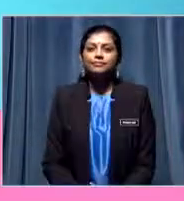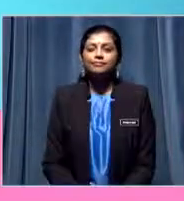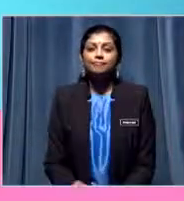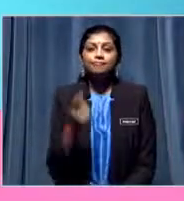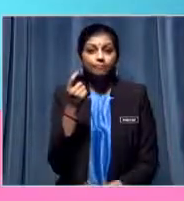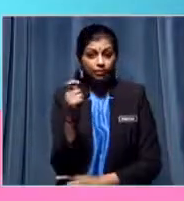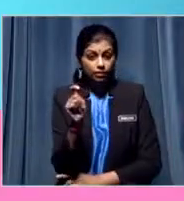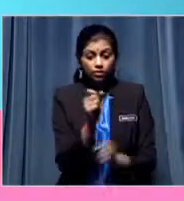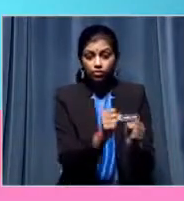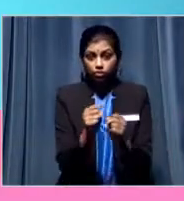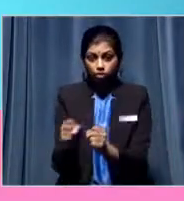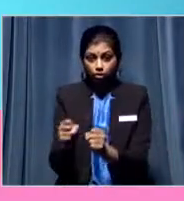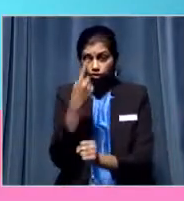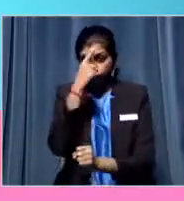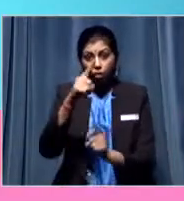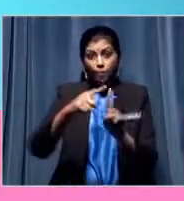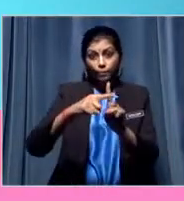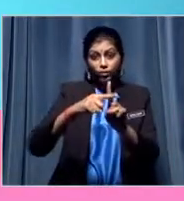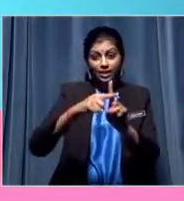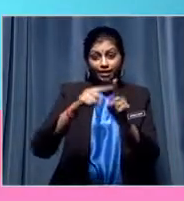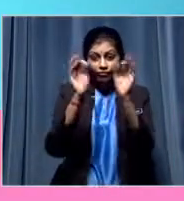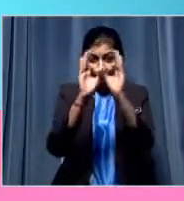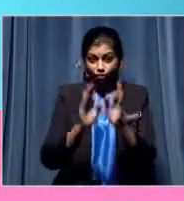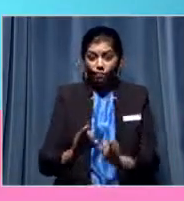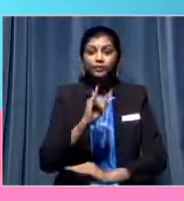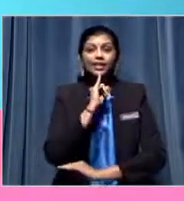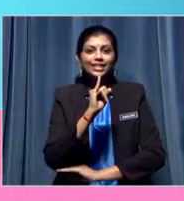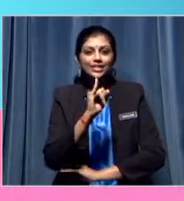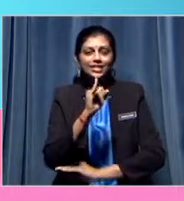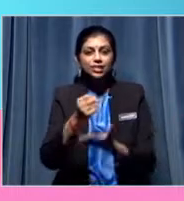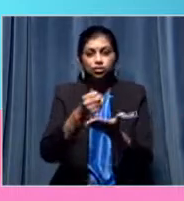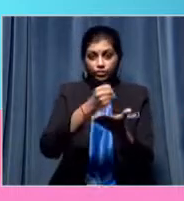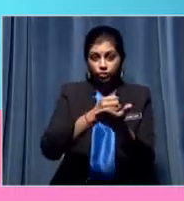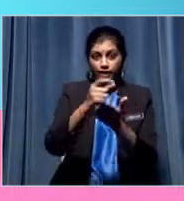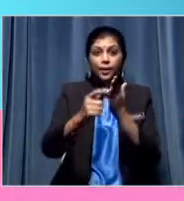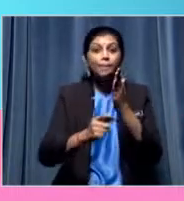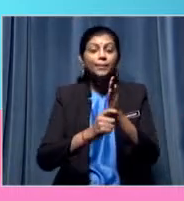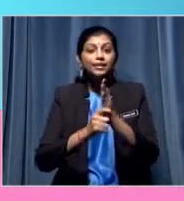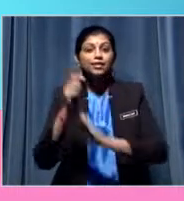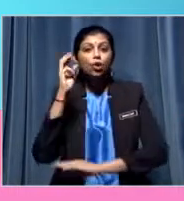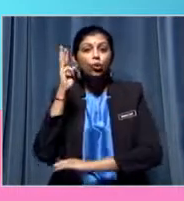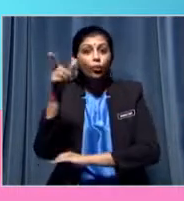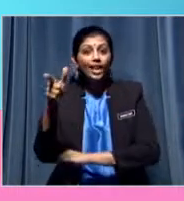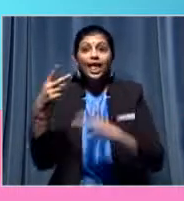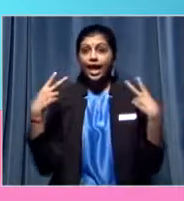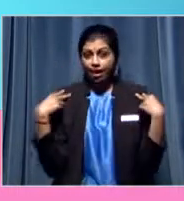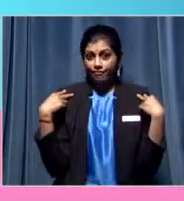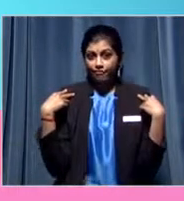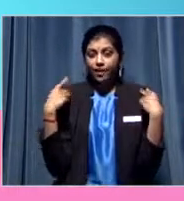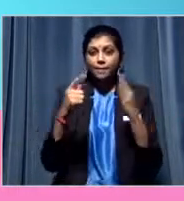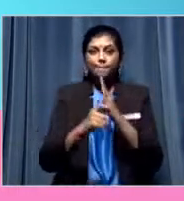The structure for the positive form is subject plus will have plus